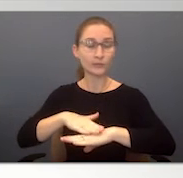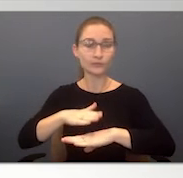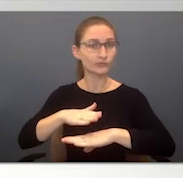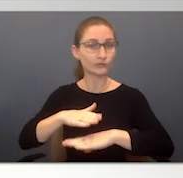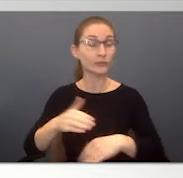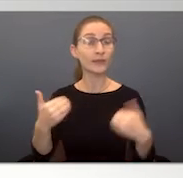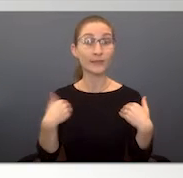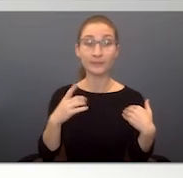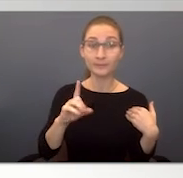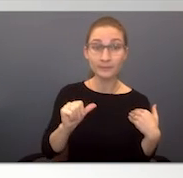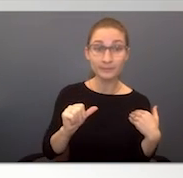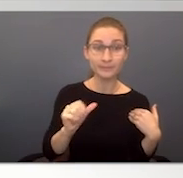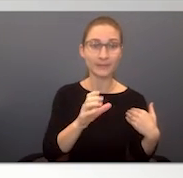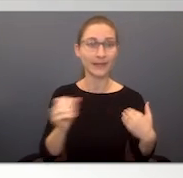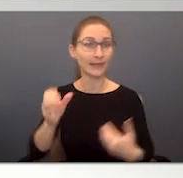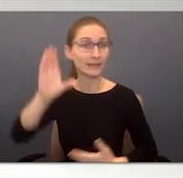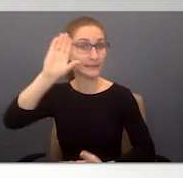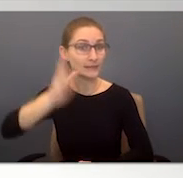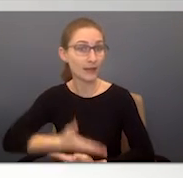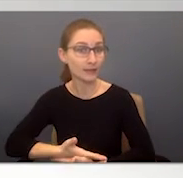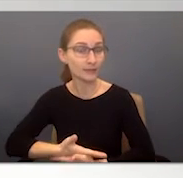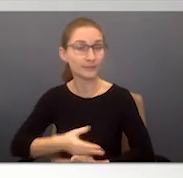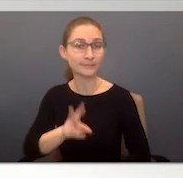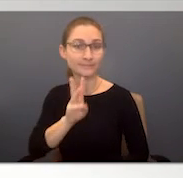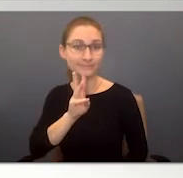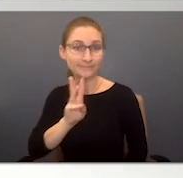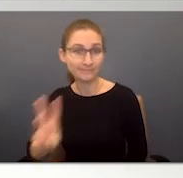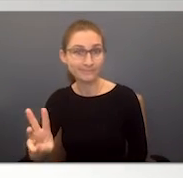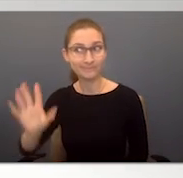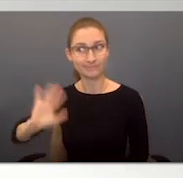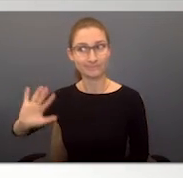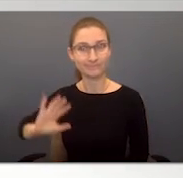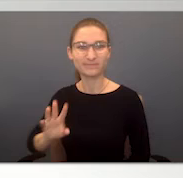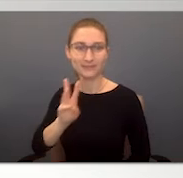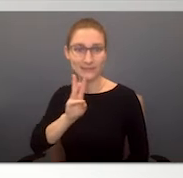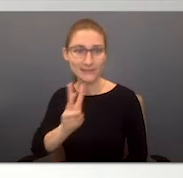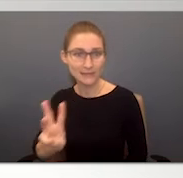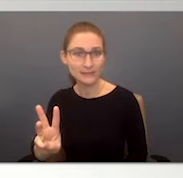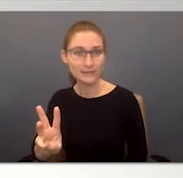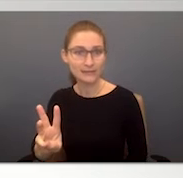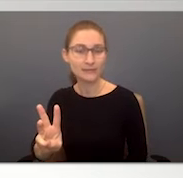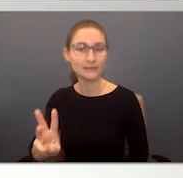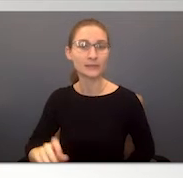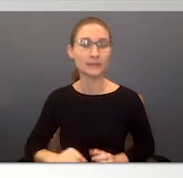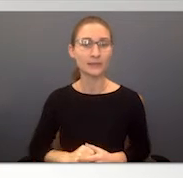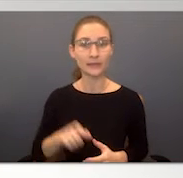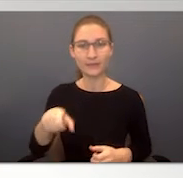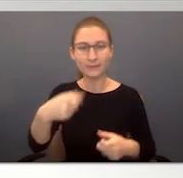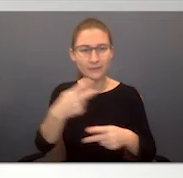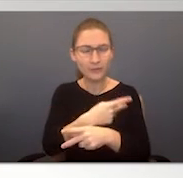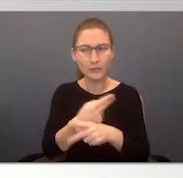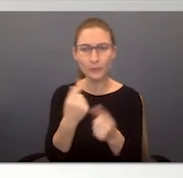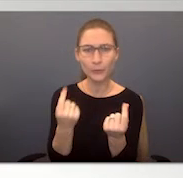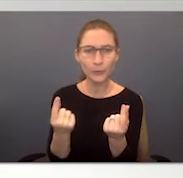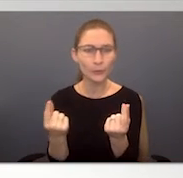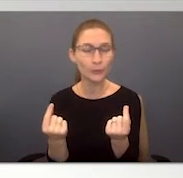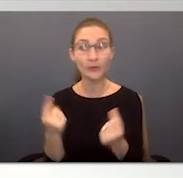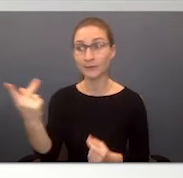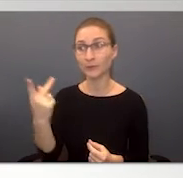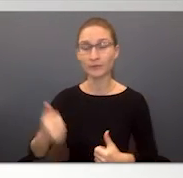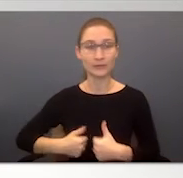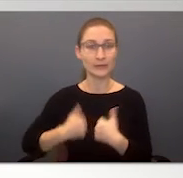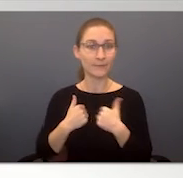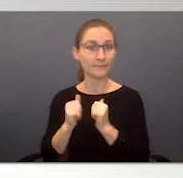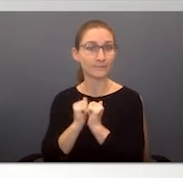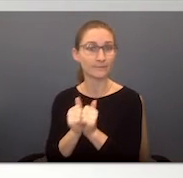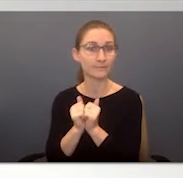we lived alone. So, si hay un aviso de huracán o un desastre, también puede